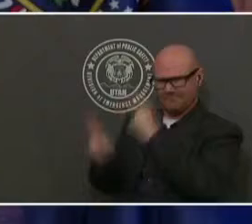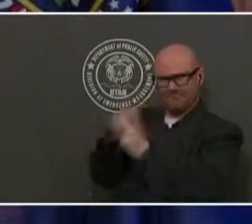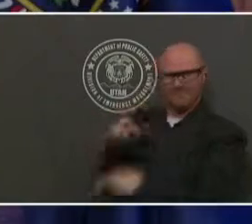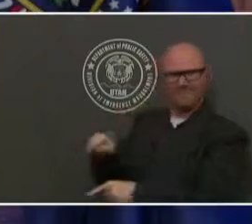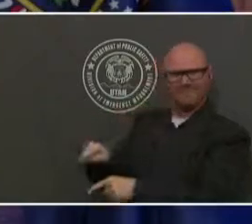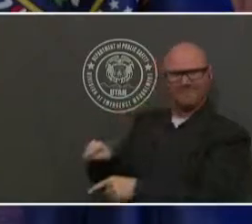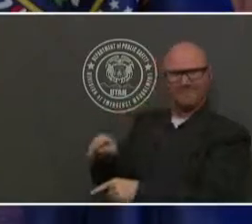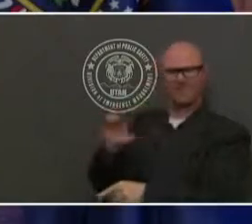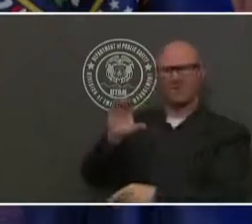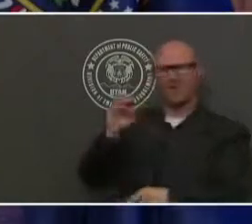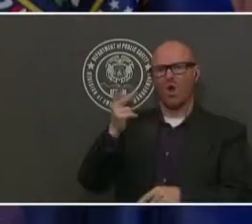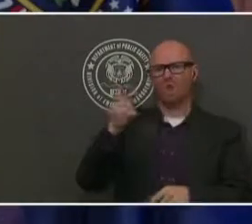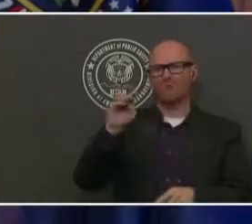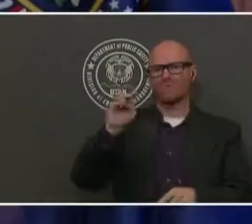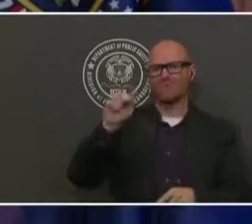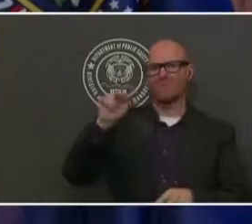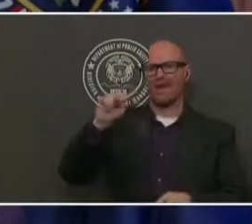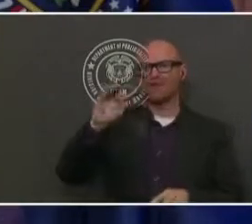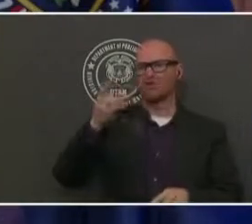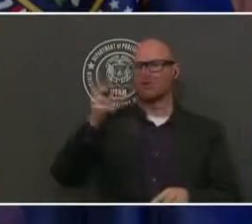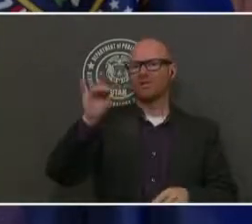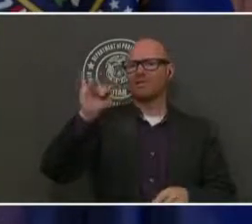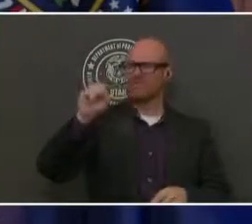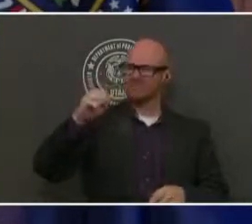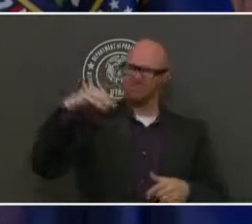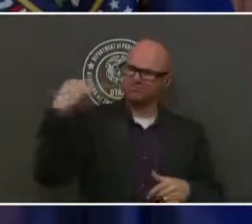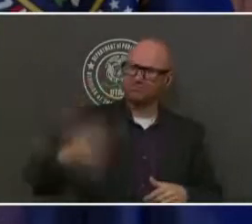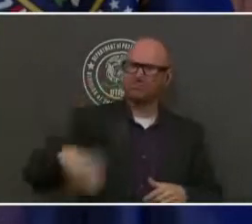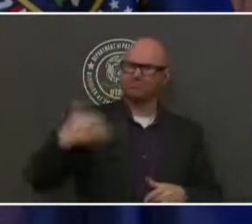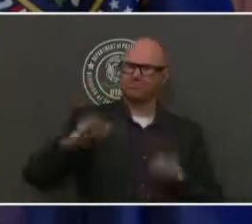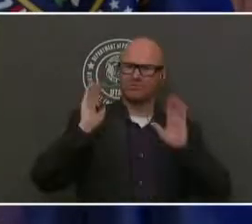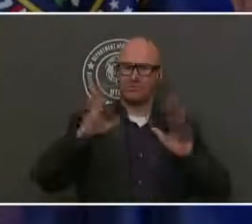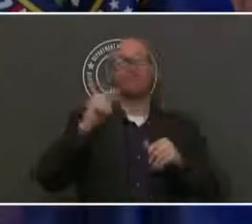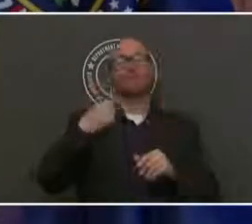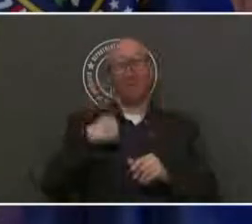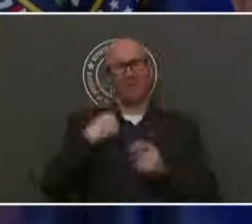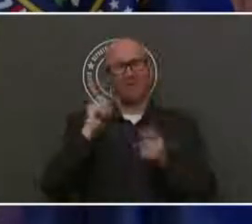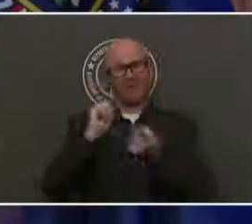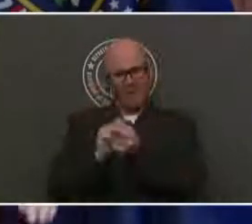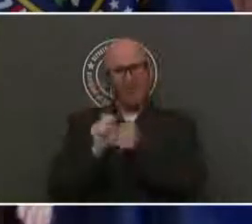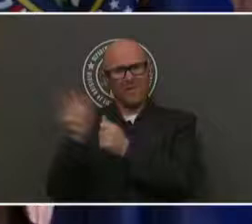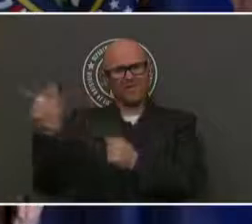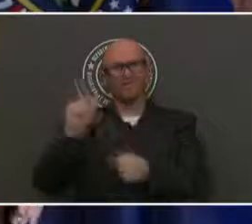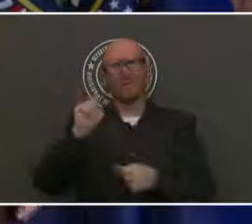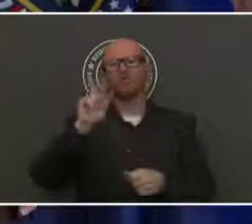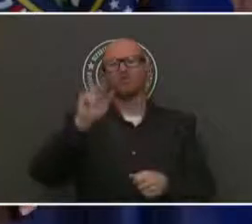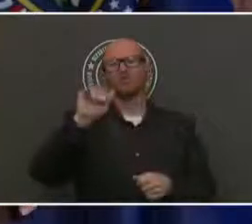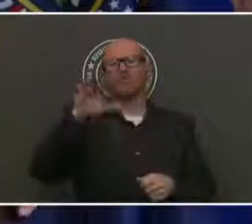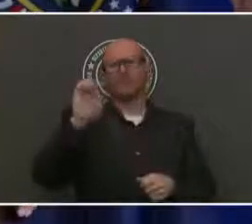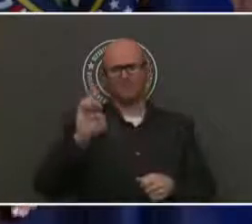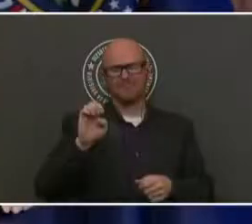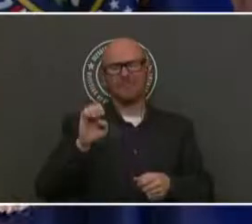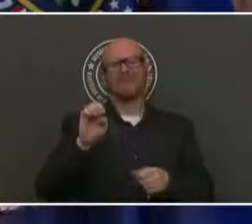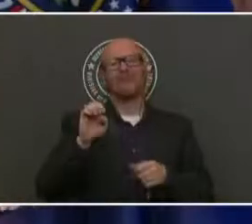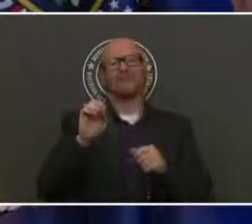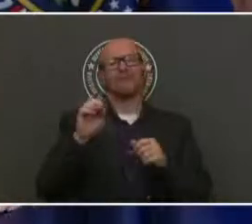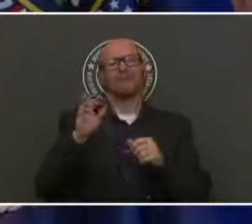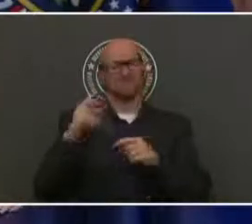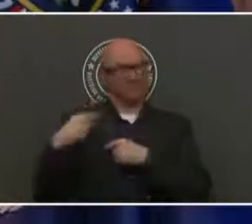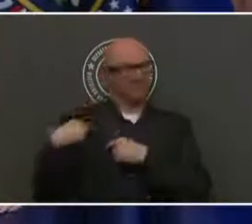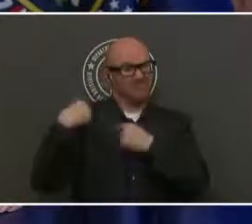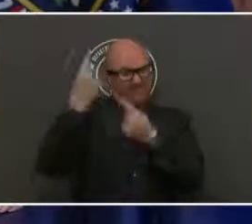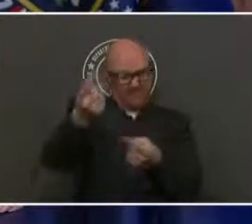I've met with the tribe since becoming governor. I've had Zoom calls with the 5 members of the tribal